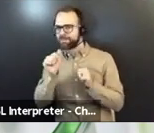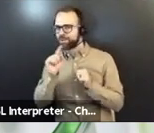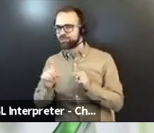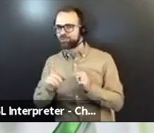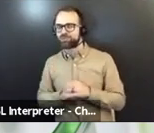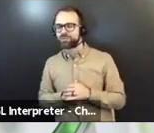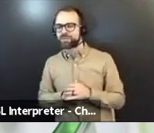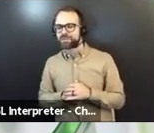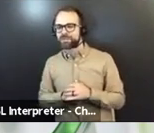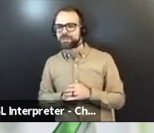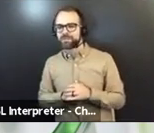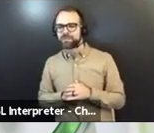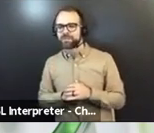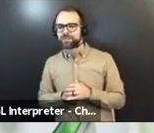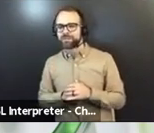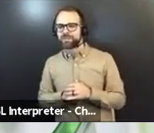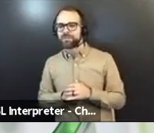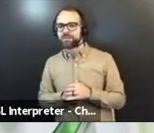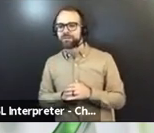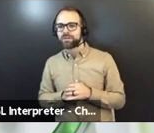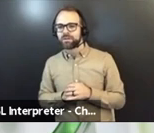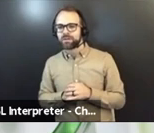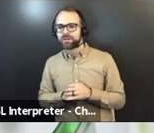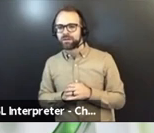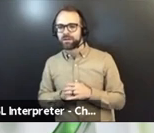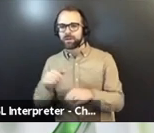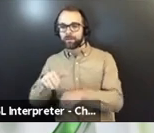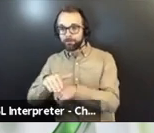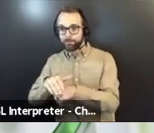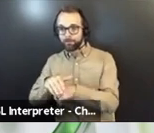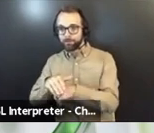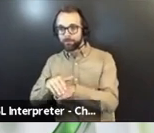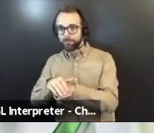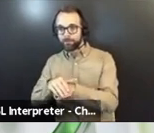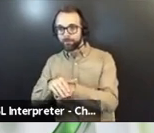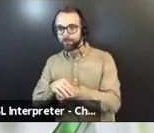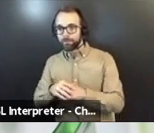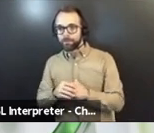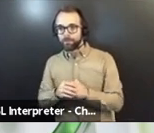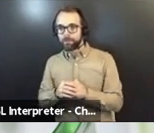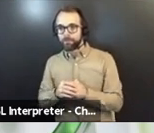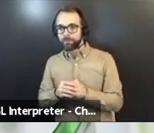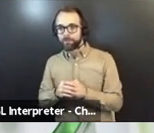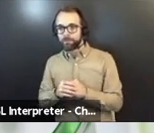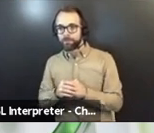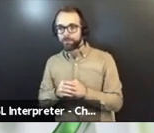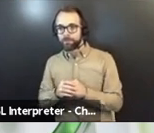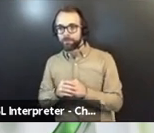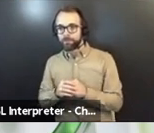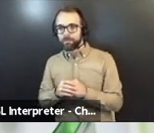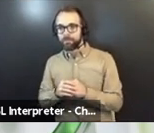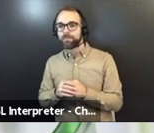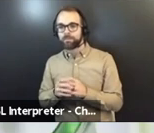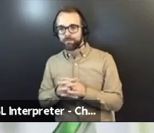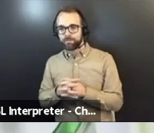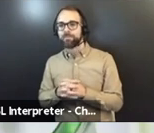So while he's typing in a response, I will ask the next one. So are you going to talk about social enterprise